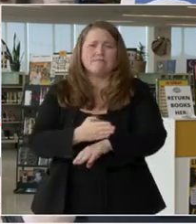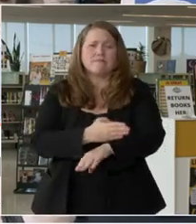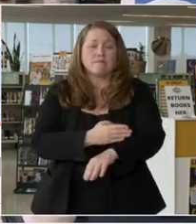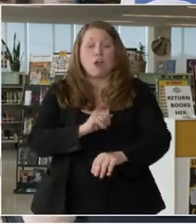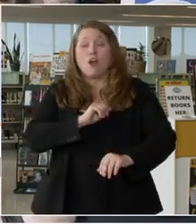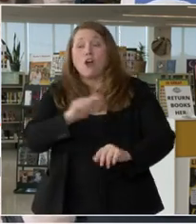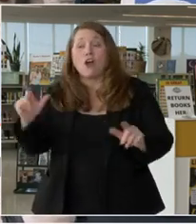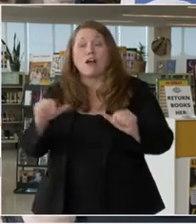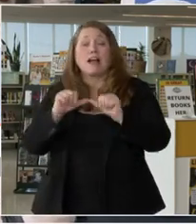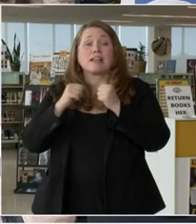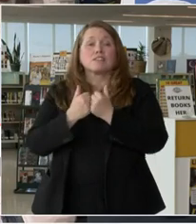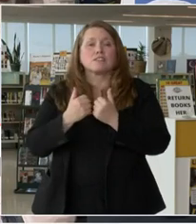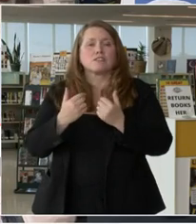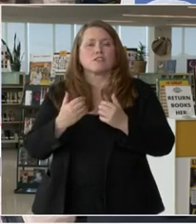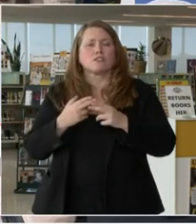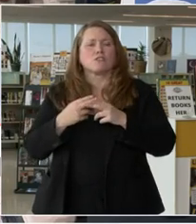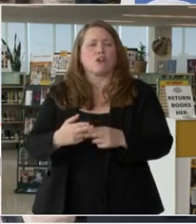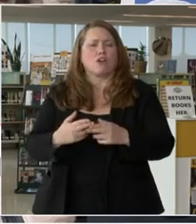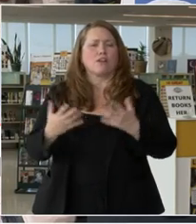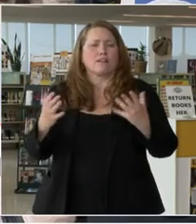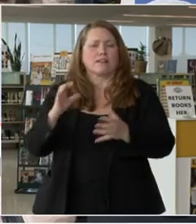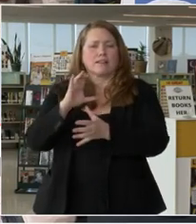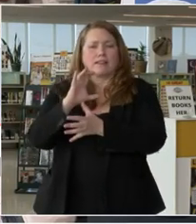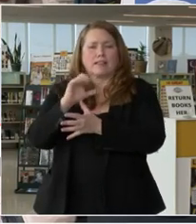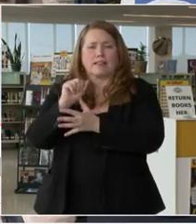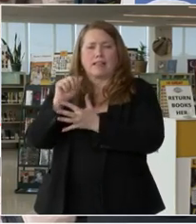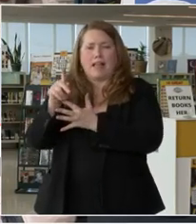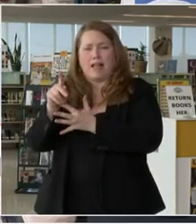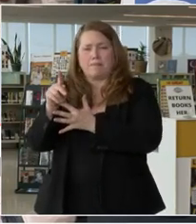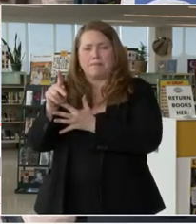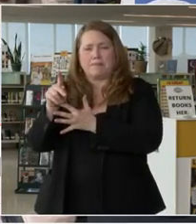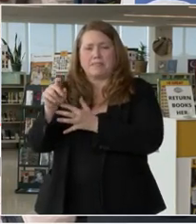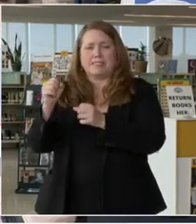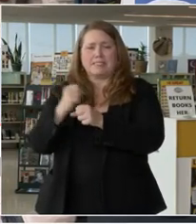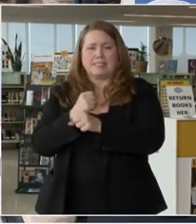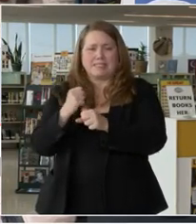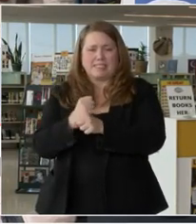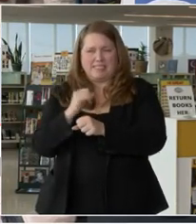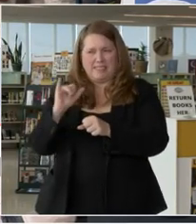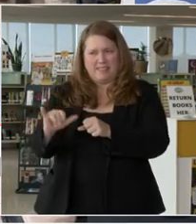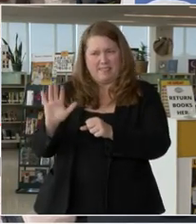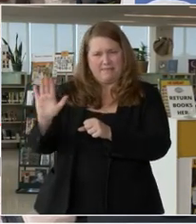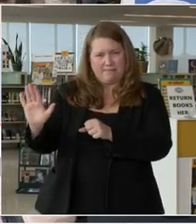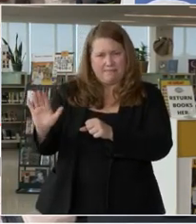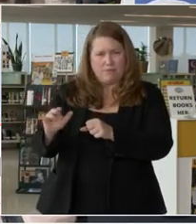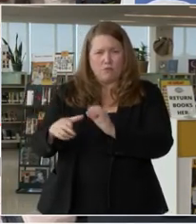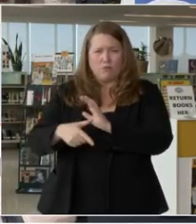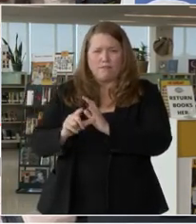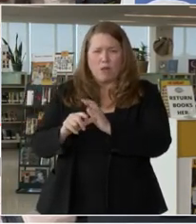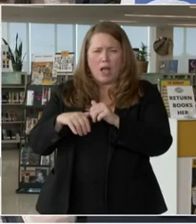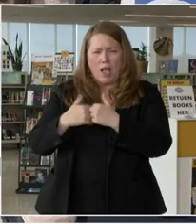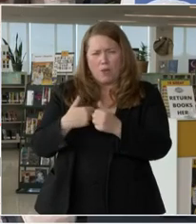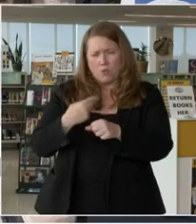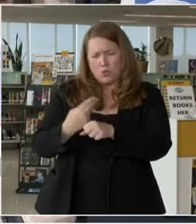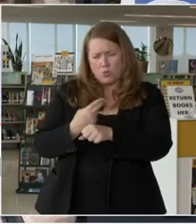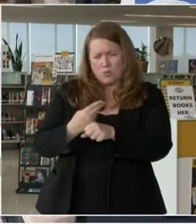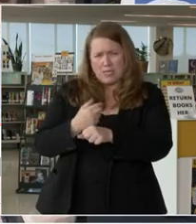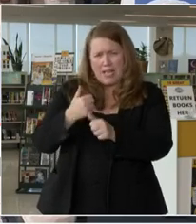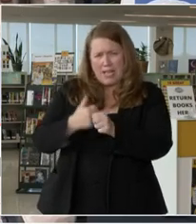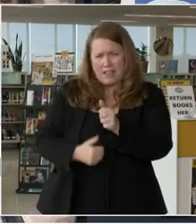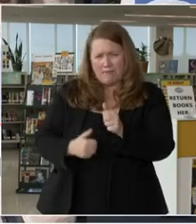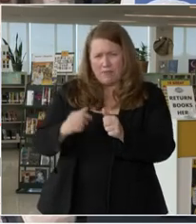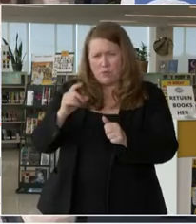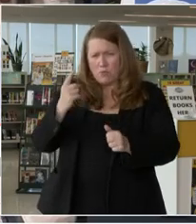what we call a CAPSTAT to review how we are deploying every one of the $58 million that